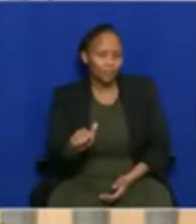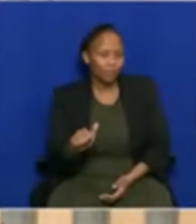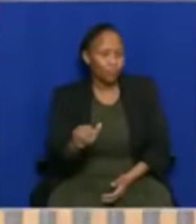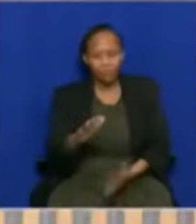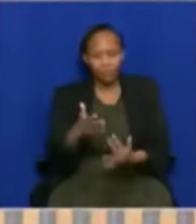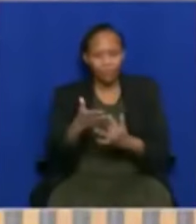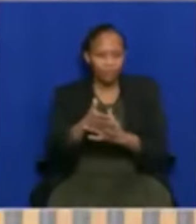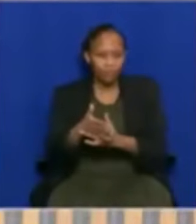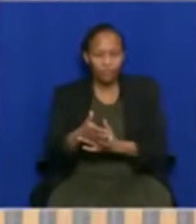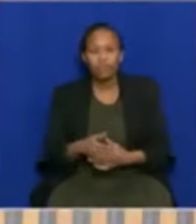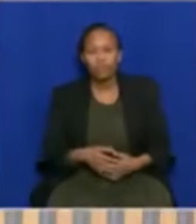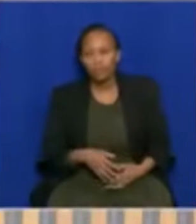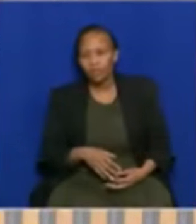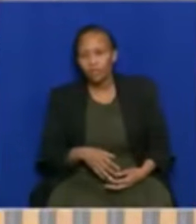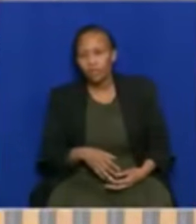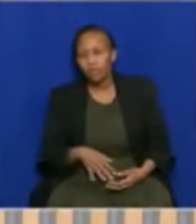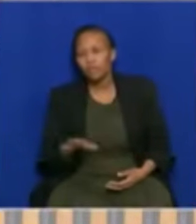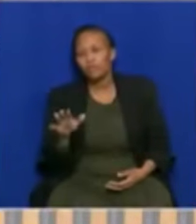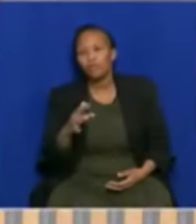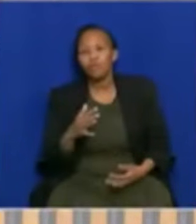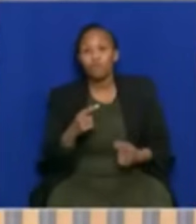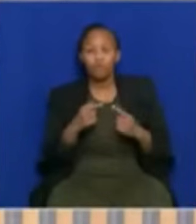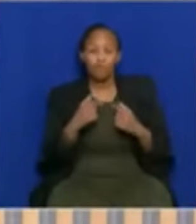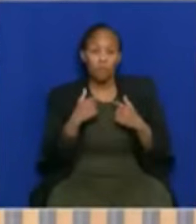paragraph 6.